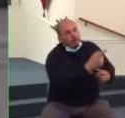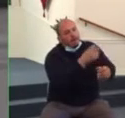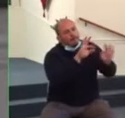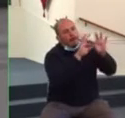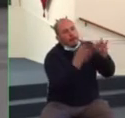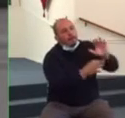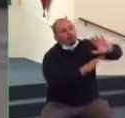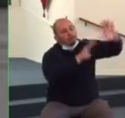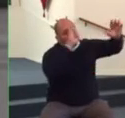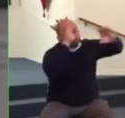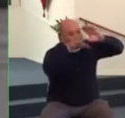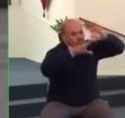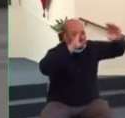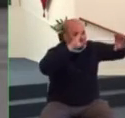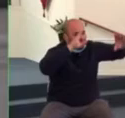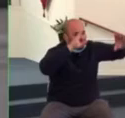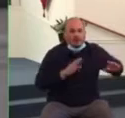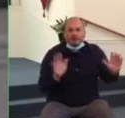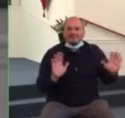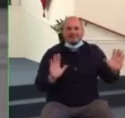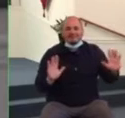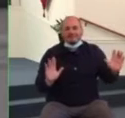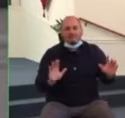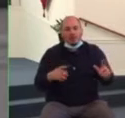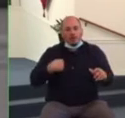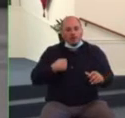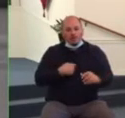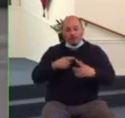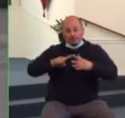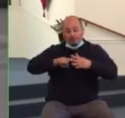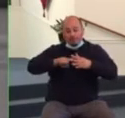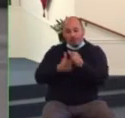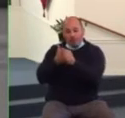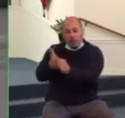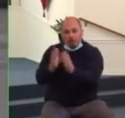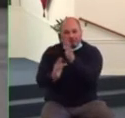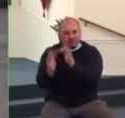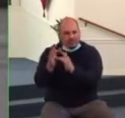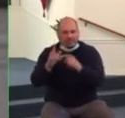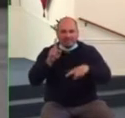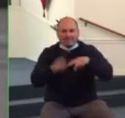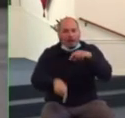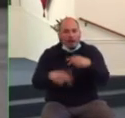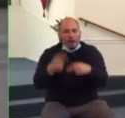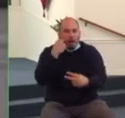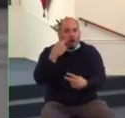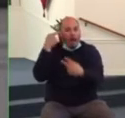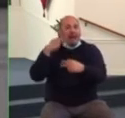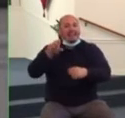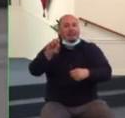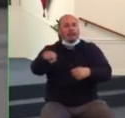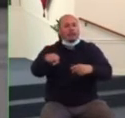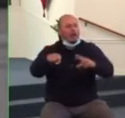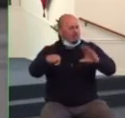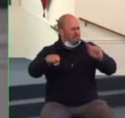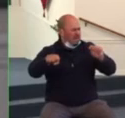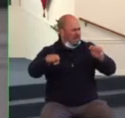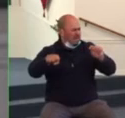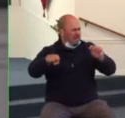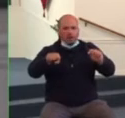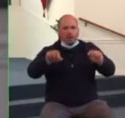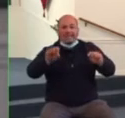but if we're going to follow Jesus. If Jesus says, follow me, and if you're going to follow him, you can't say, yes, Lord,